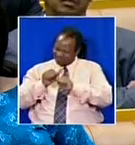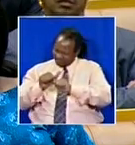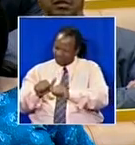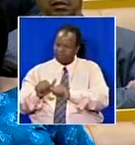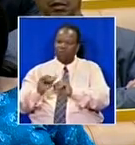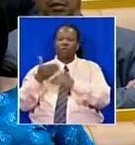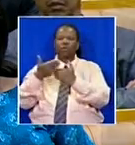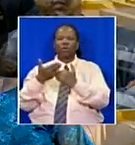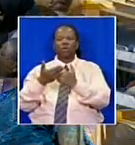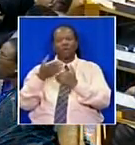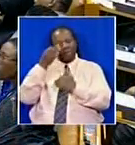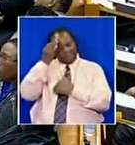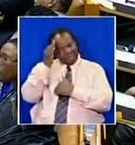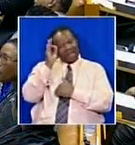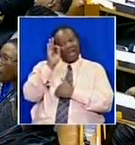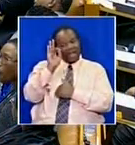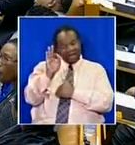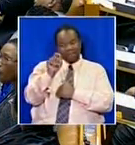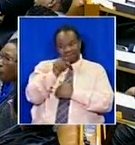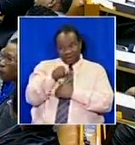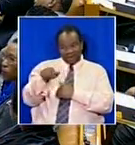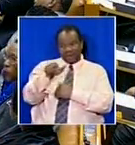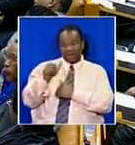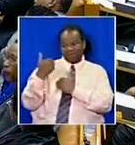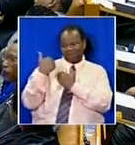address that he delivered about a week ago that was marred with violence